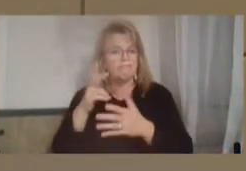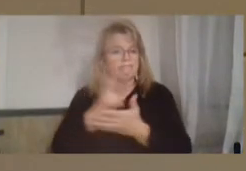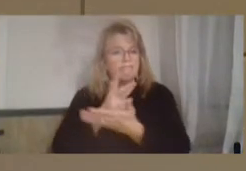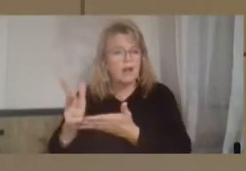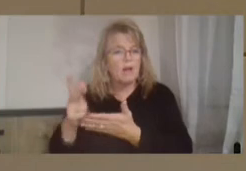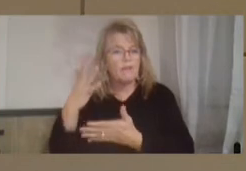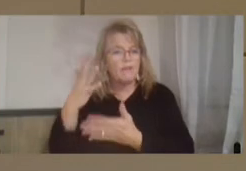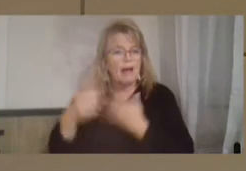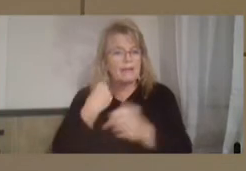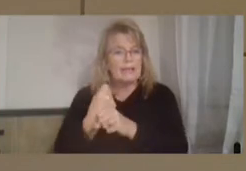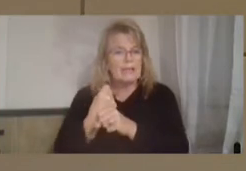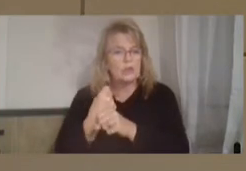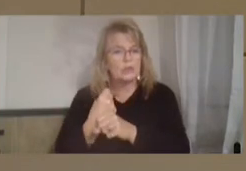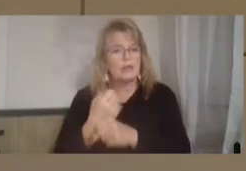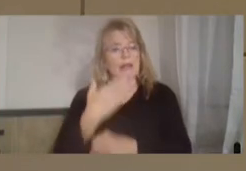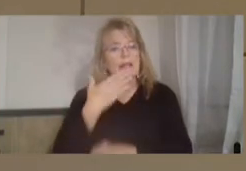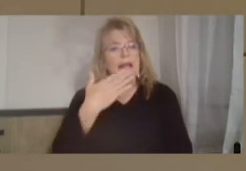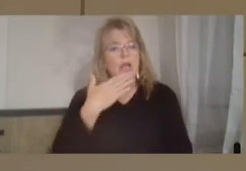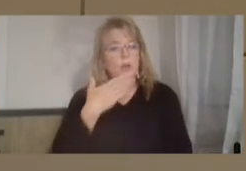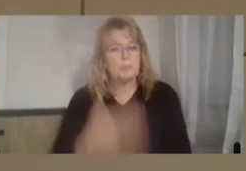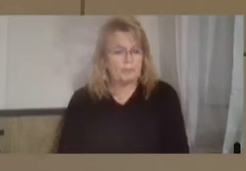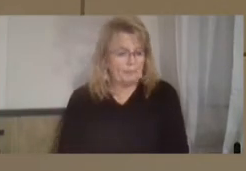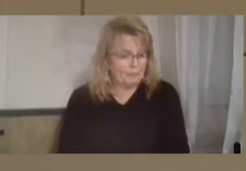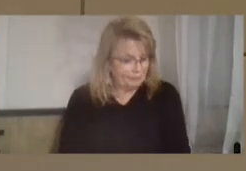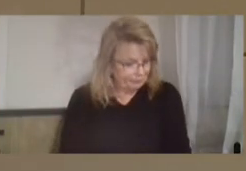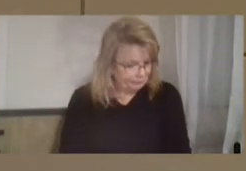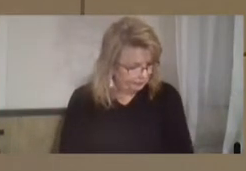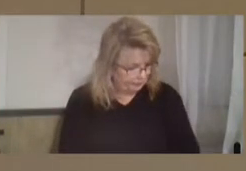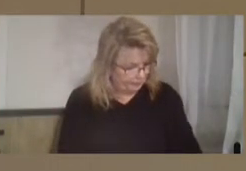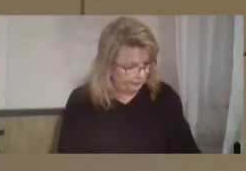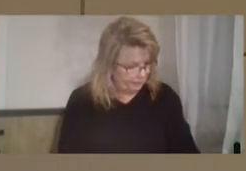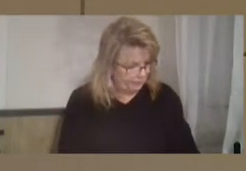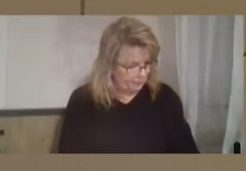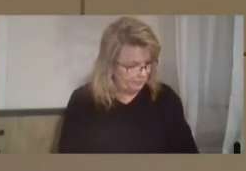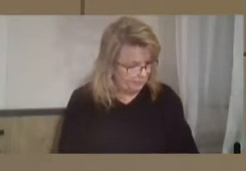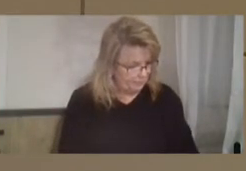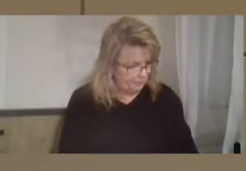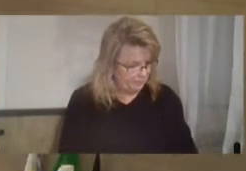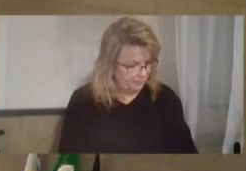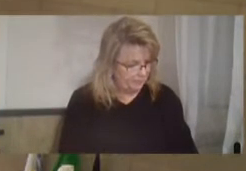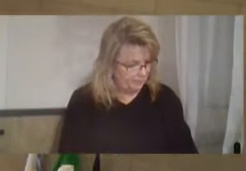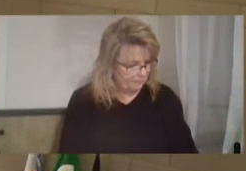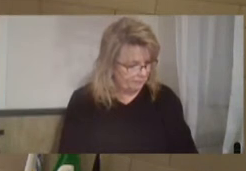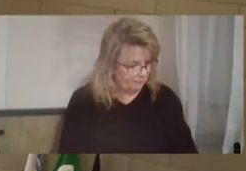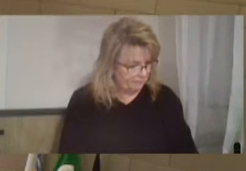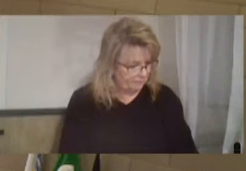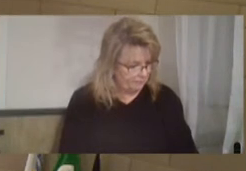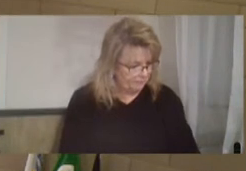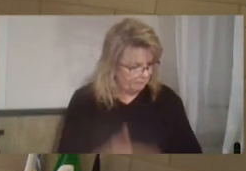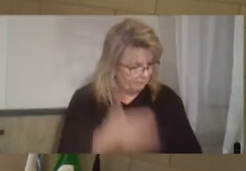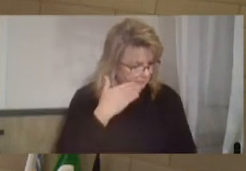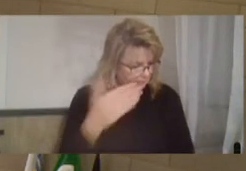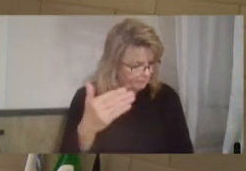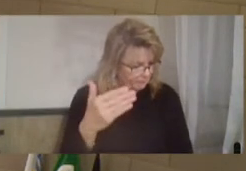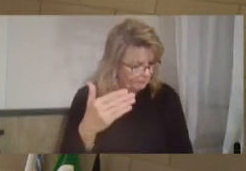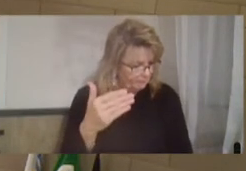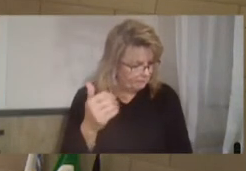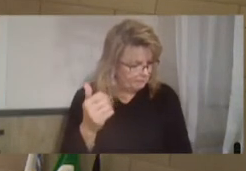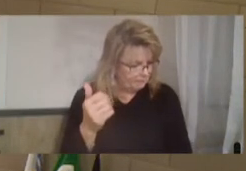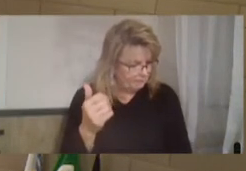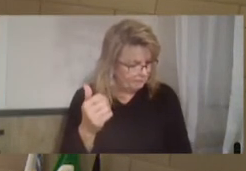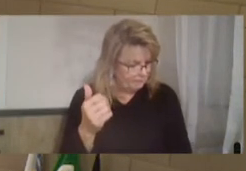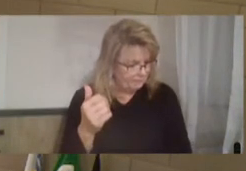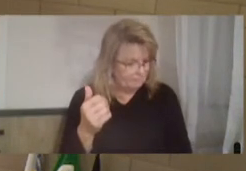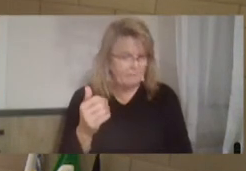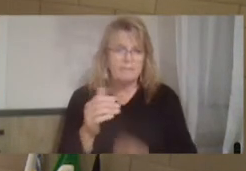Okay, thank you. Thank you. Ms. Molina? Thank you, Madam Mayor Pro Tem.